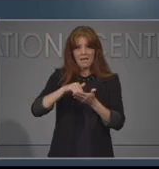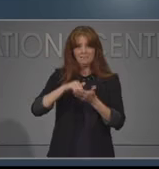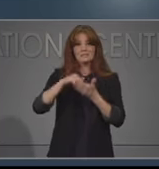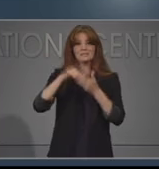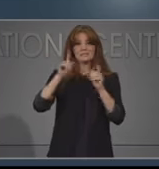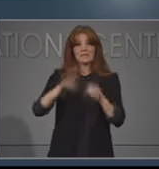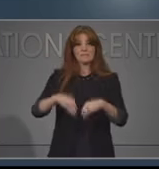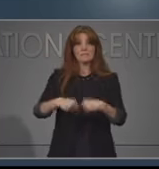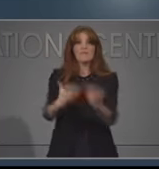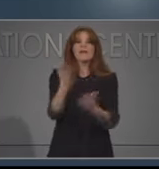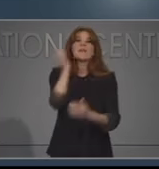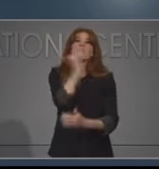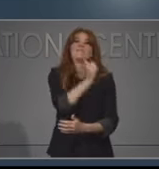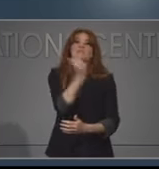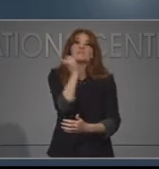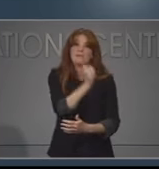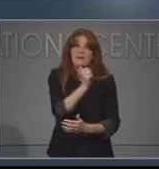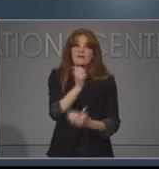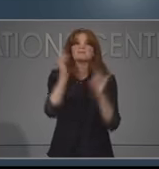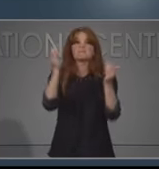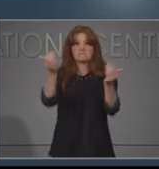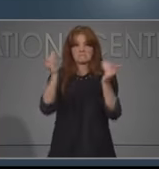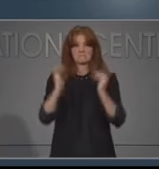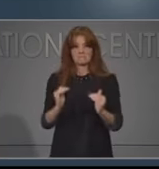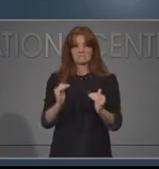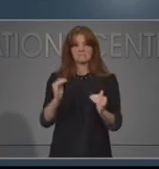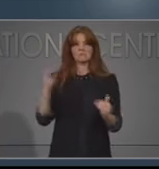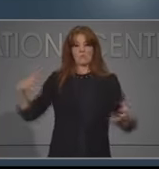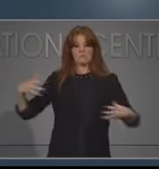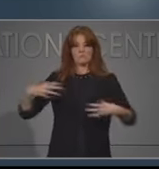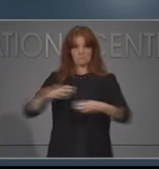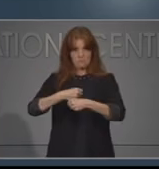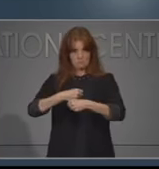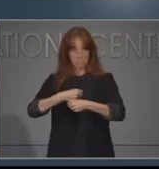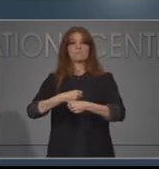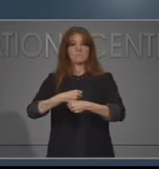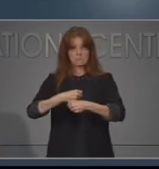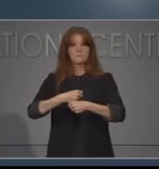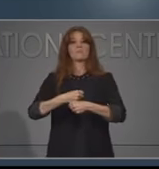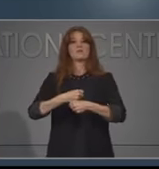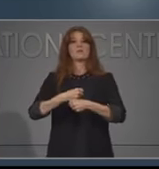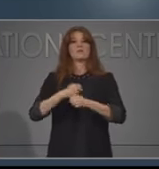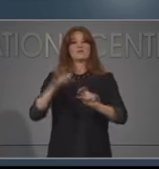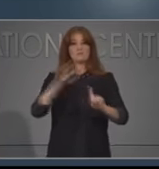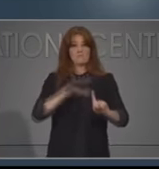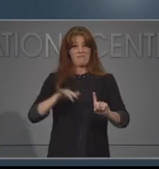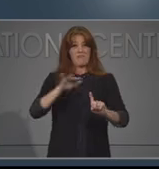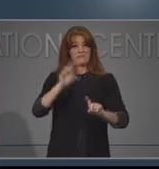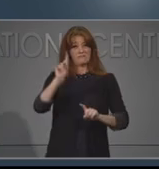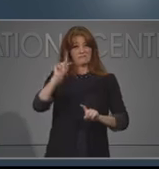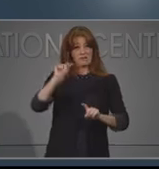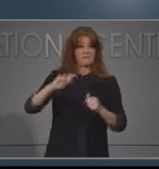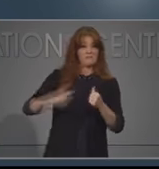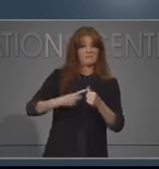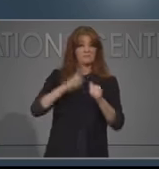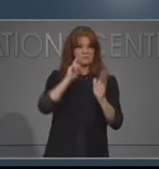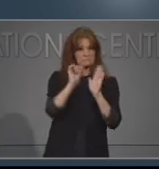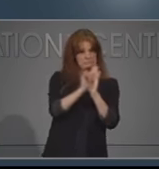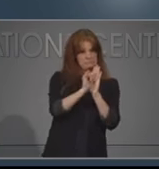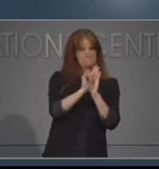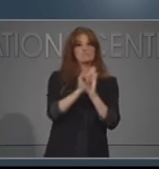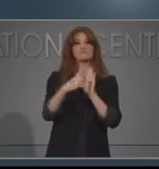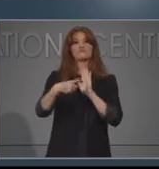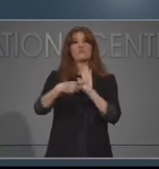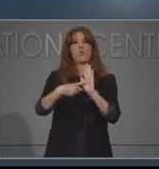day. Okay, so here's where we are today. Our surveillance data, that earliest indicator, is